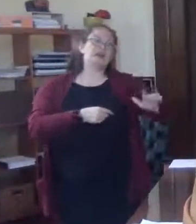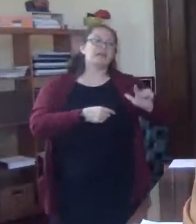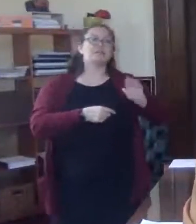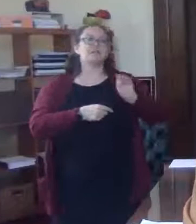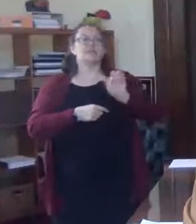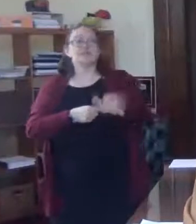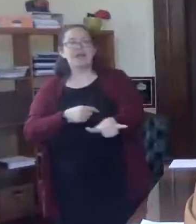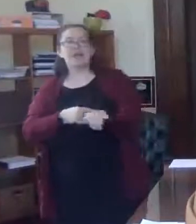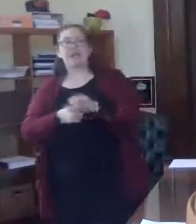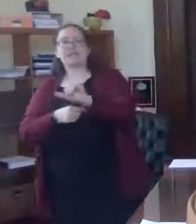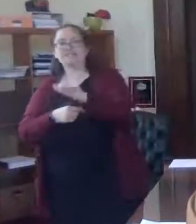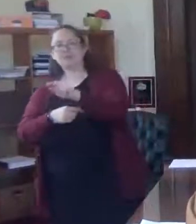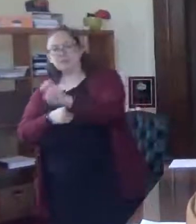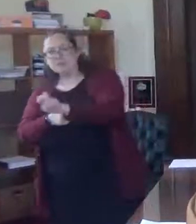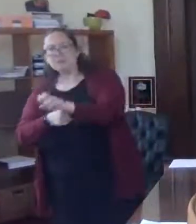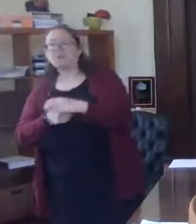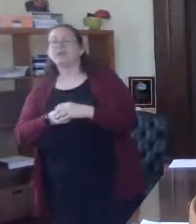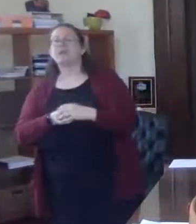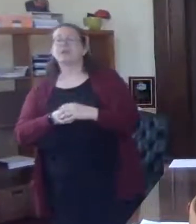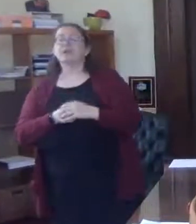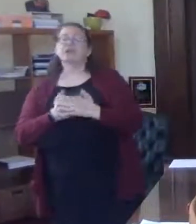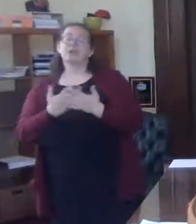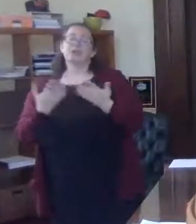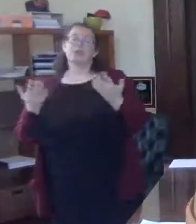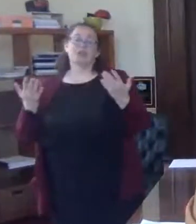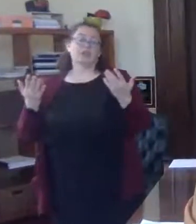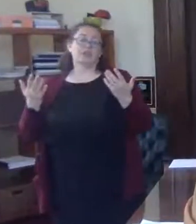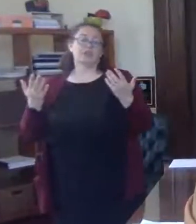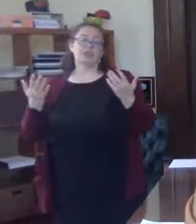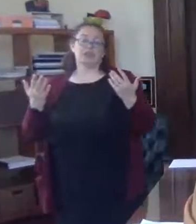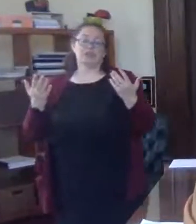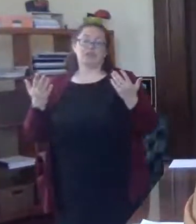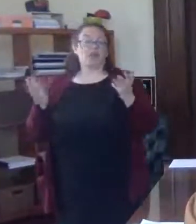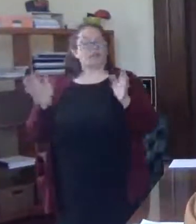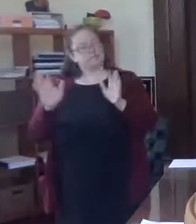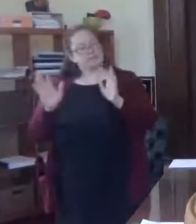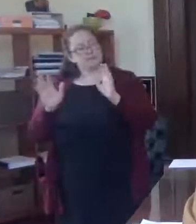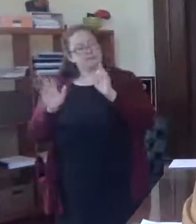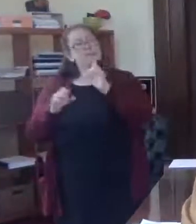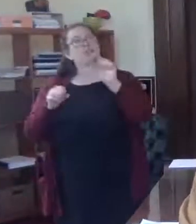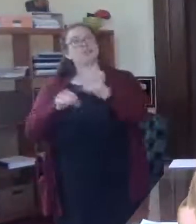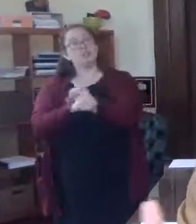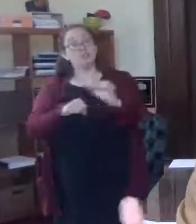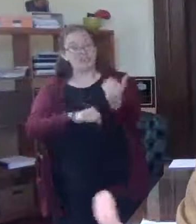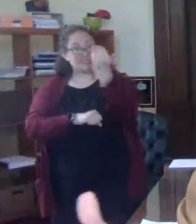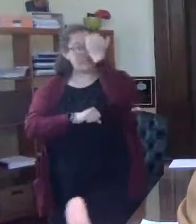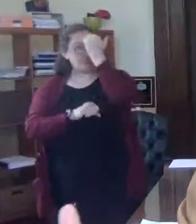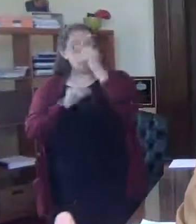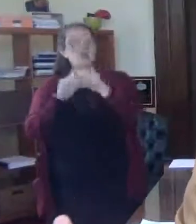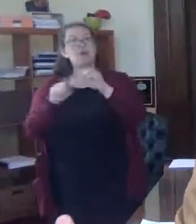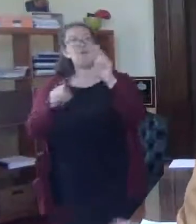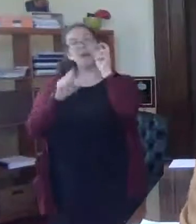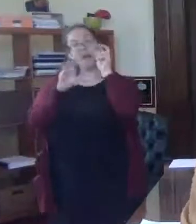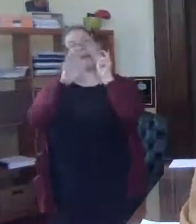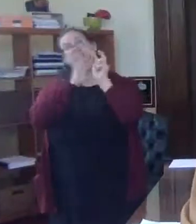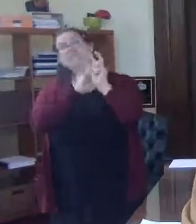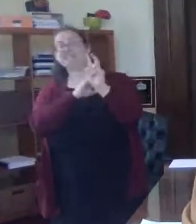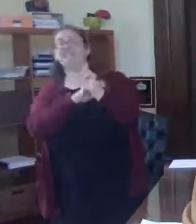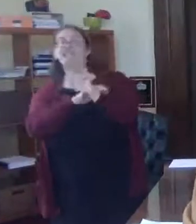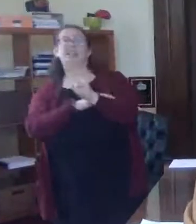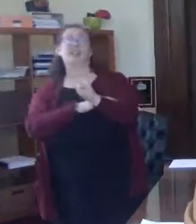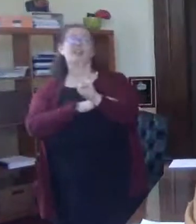And we're looking at somewhere between, and we don't know for sure, $40 and $60